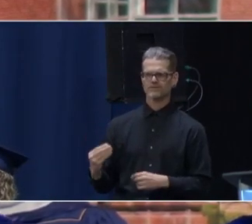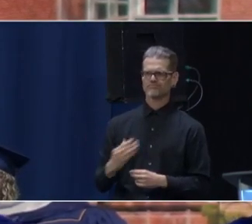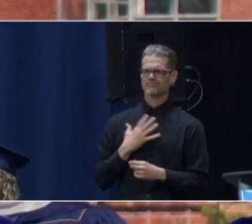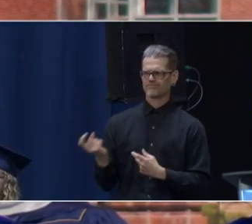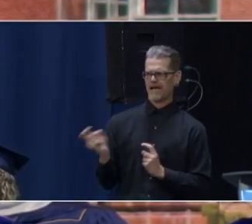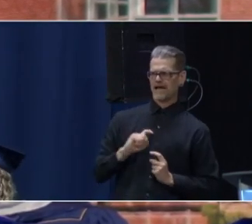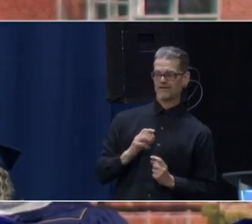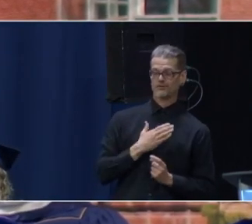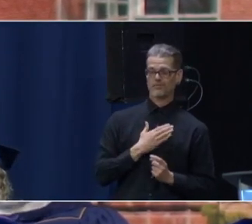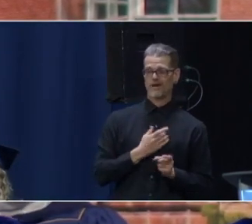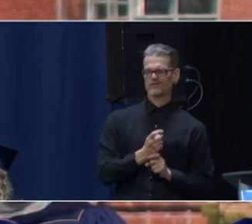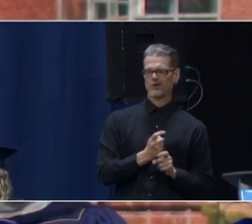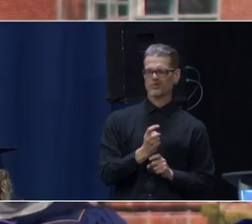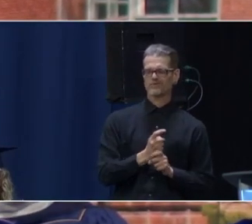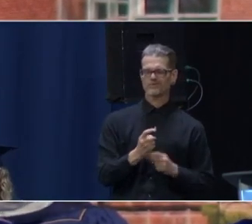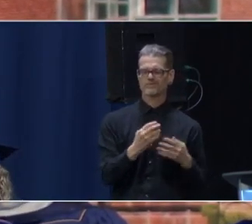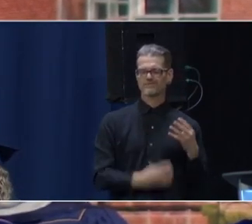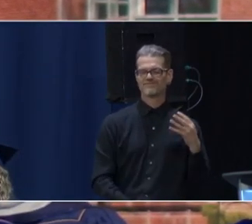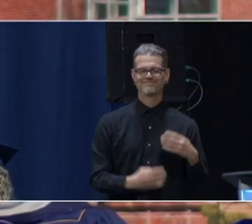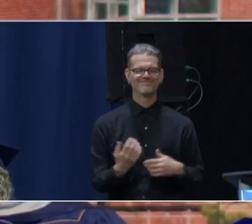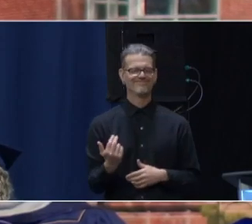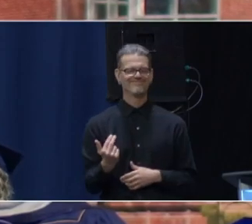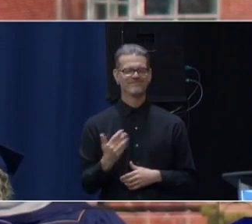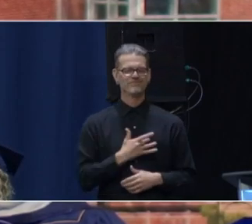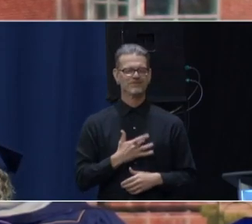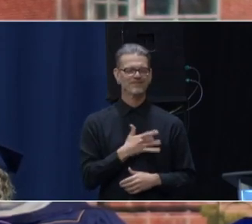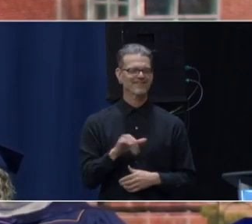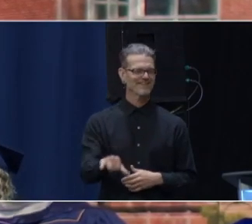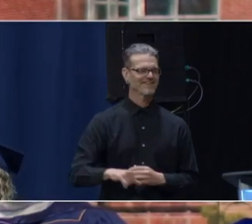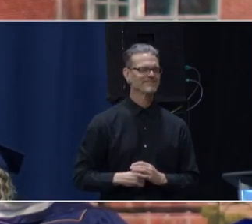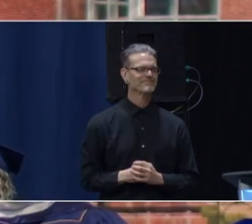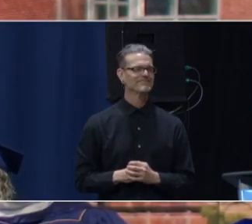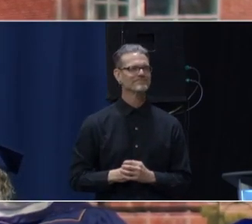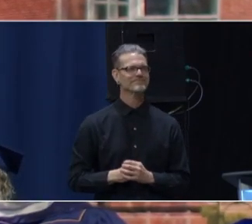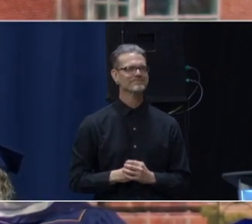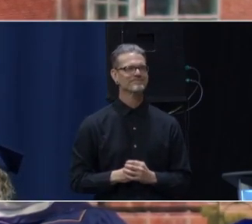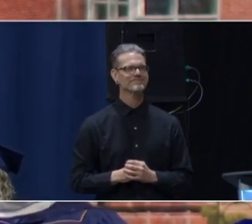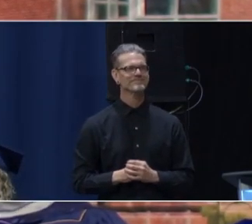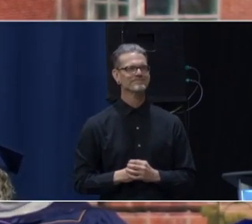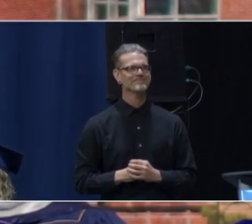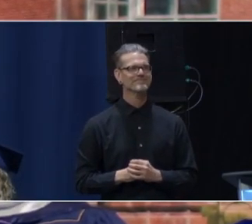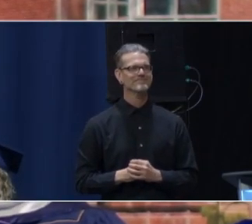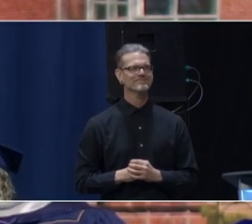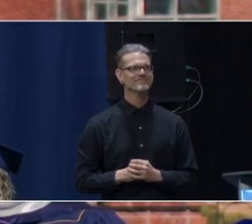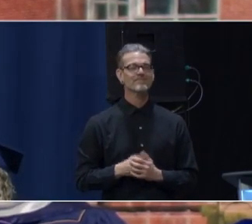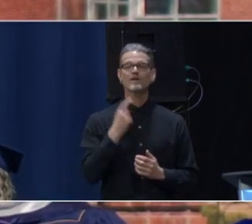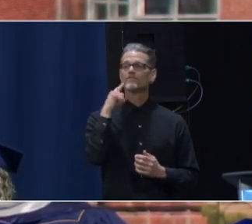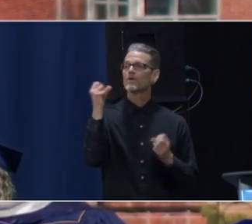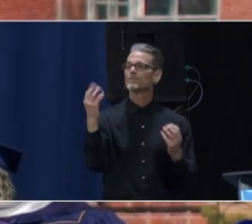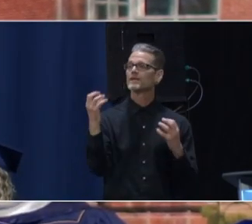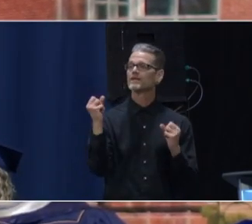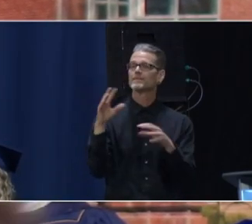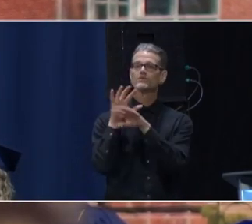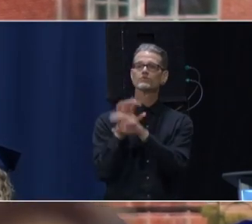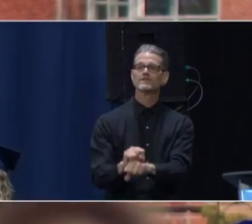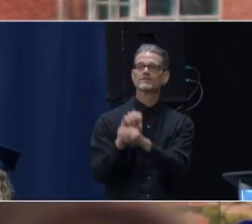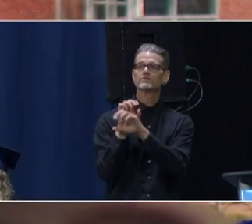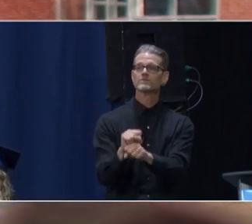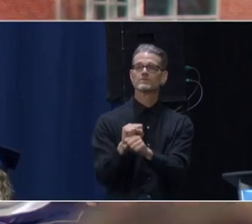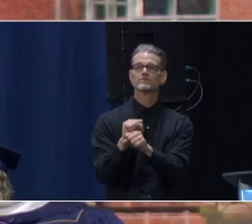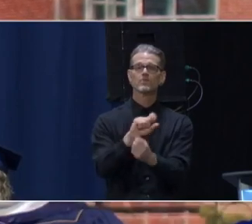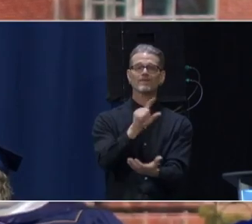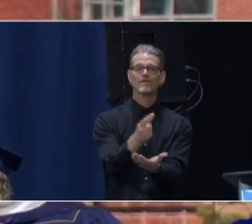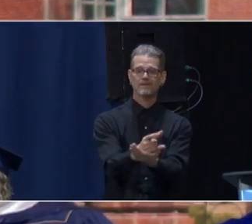repertoire, so I appreciate that. Among the many traditions associated with commencement